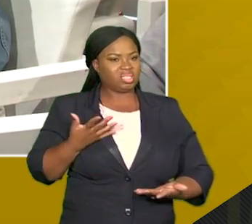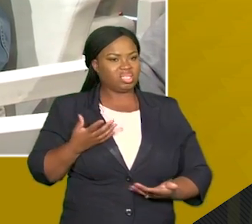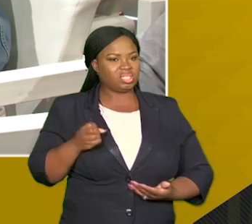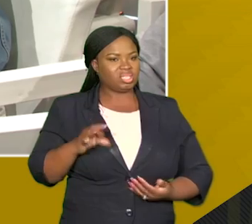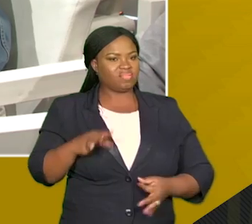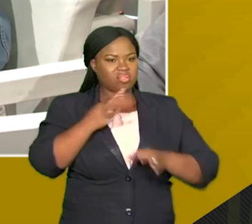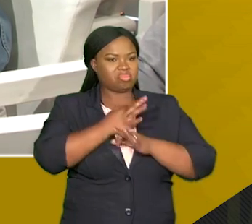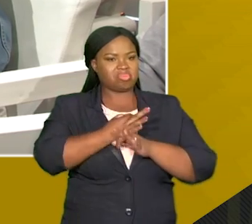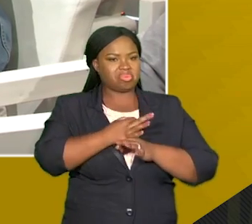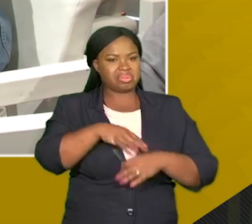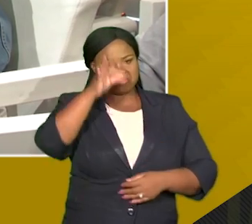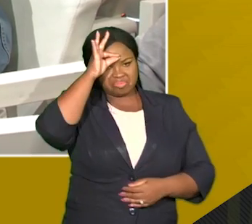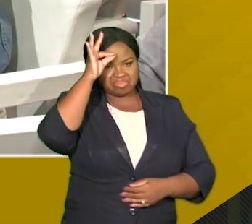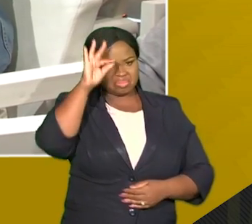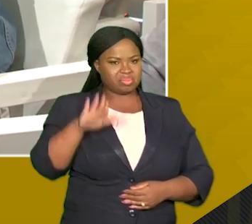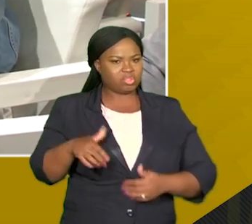papa ga ke le podisa or mana ga ke le podisa?